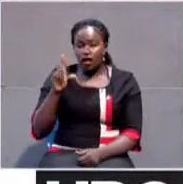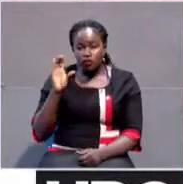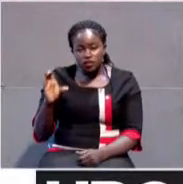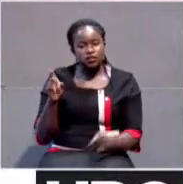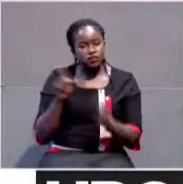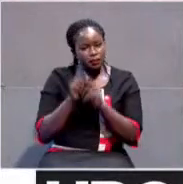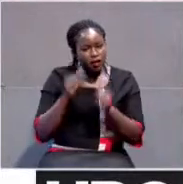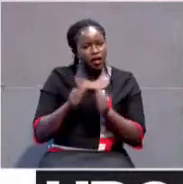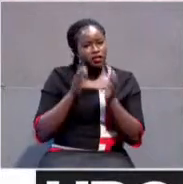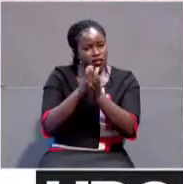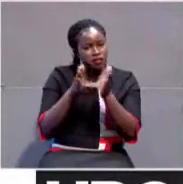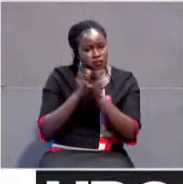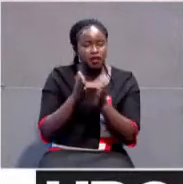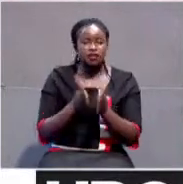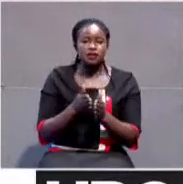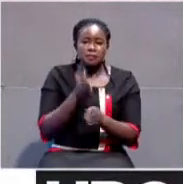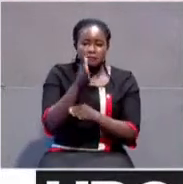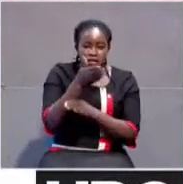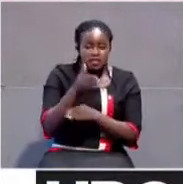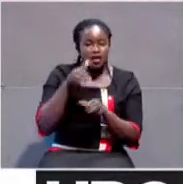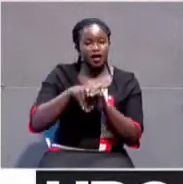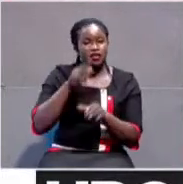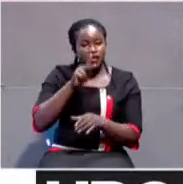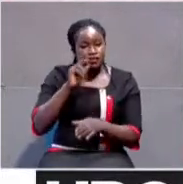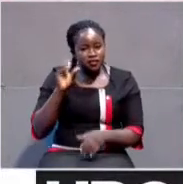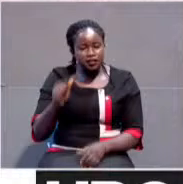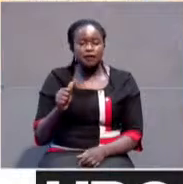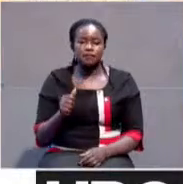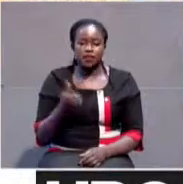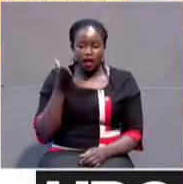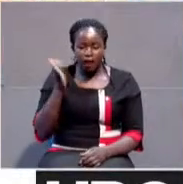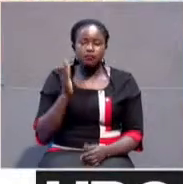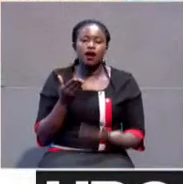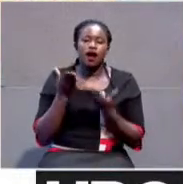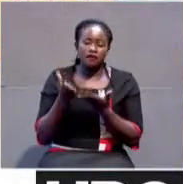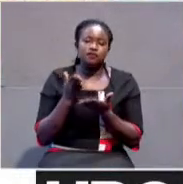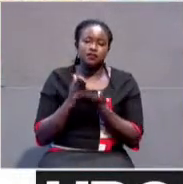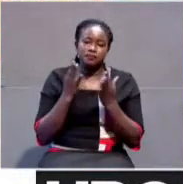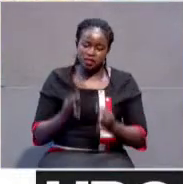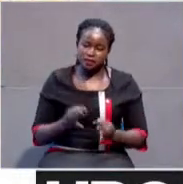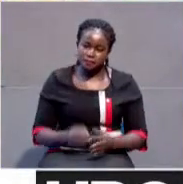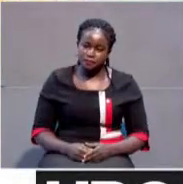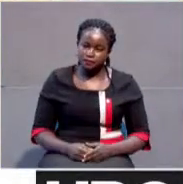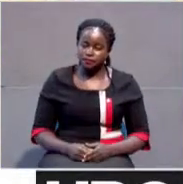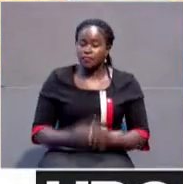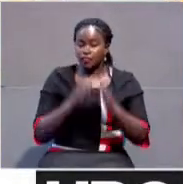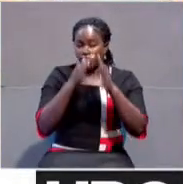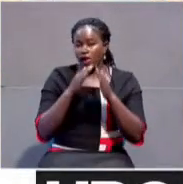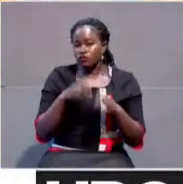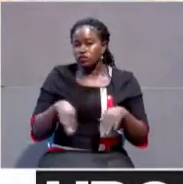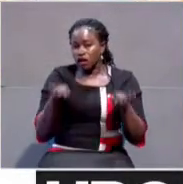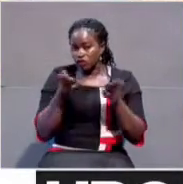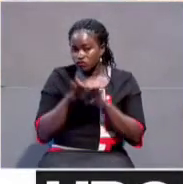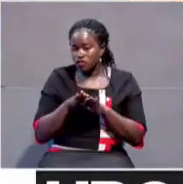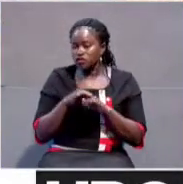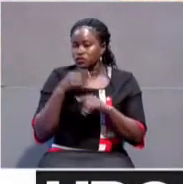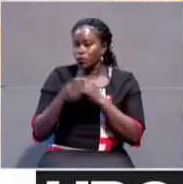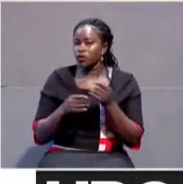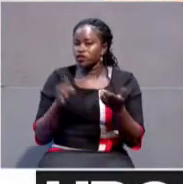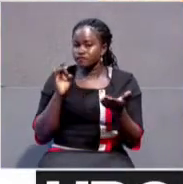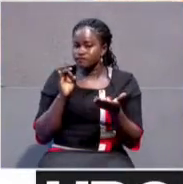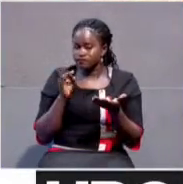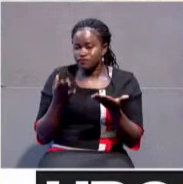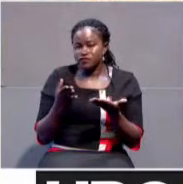some ministers in KCCA there. They have already owned some. The House unanimously agreed to discard the report by